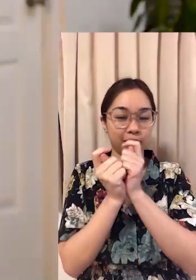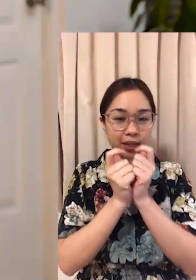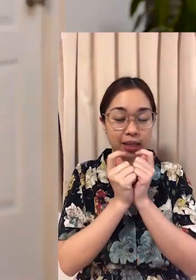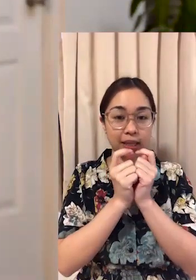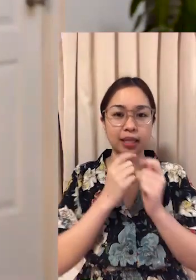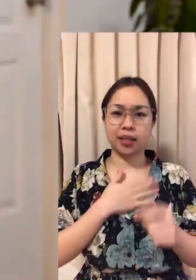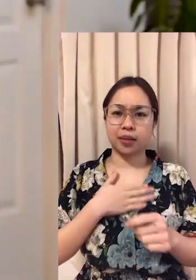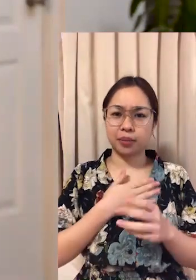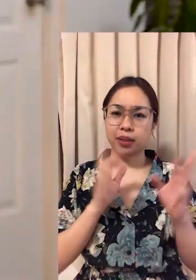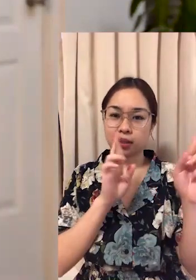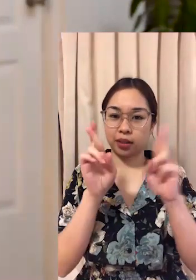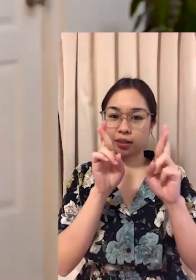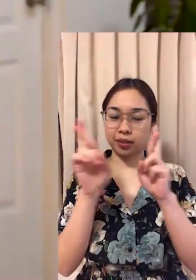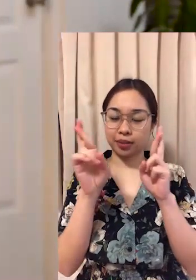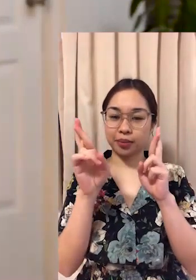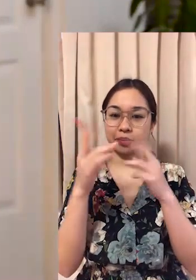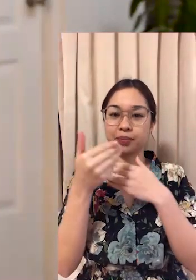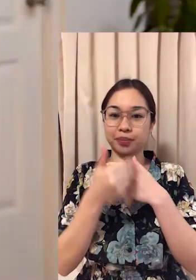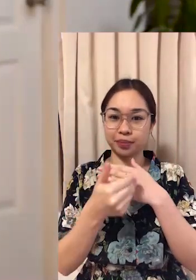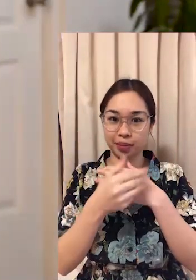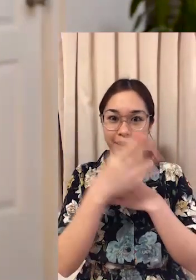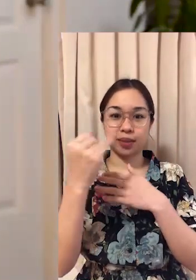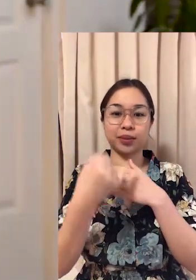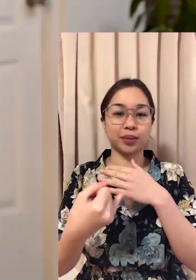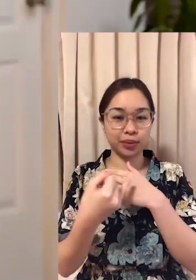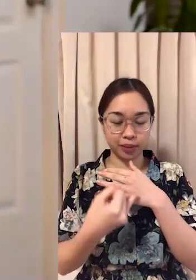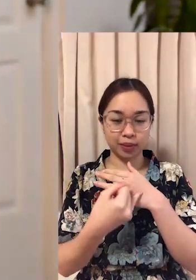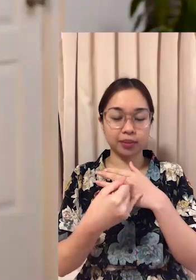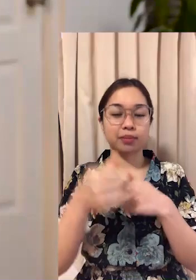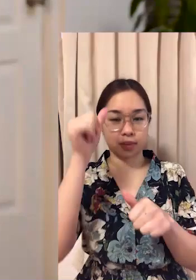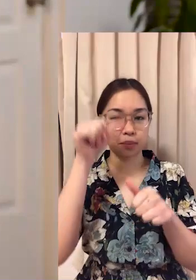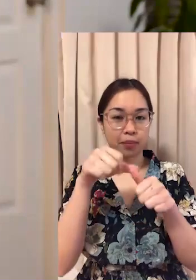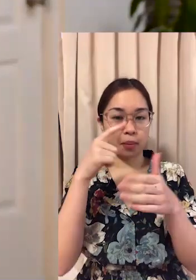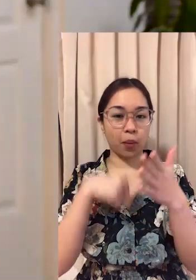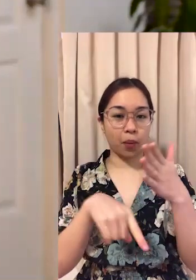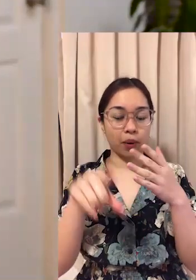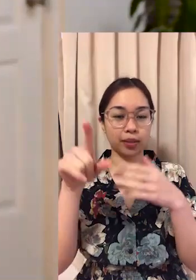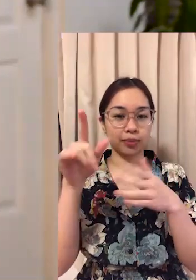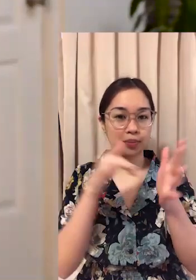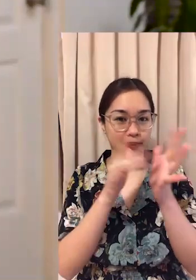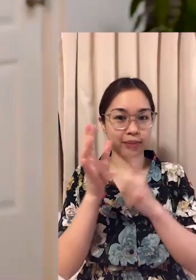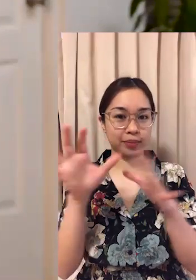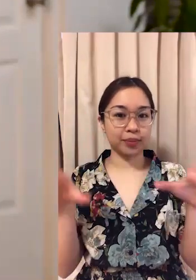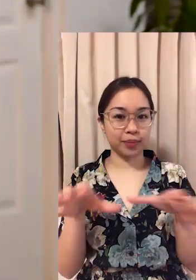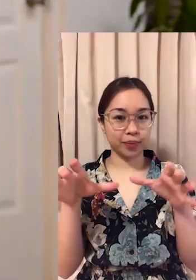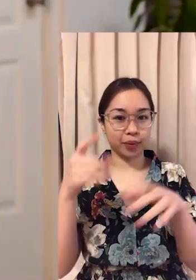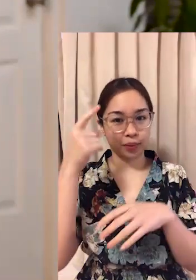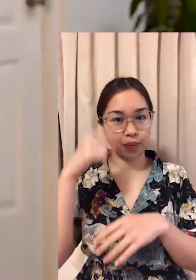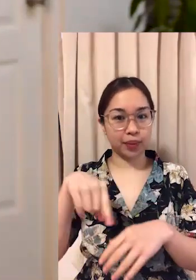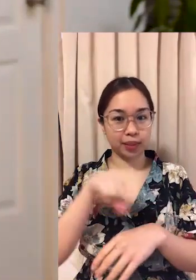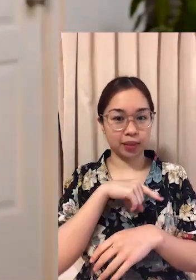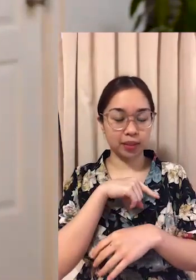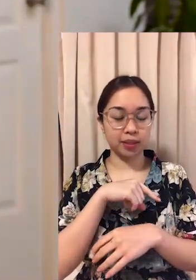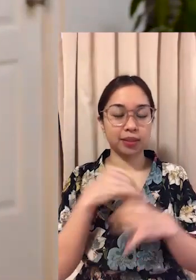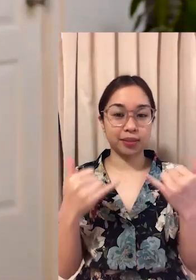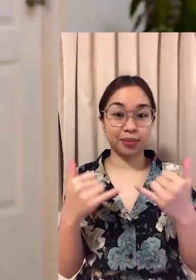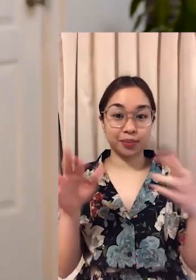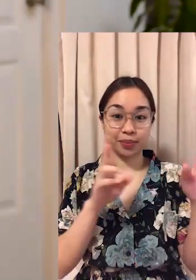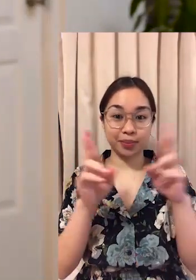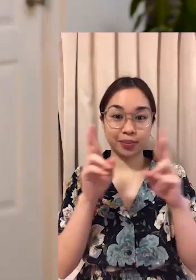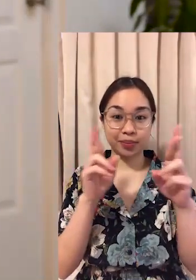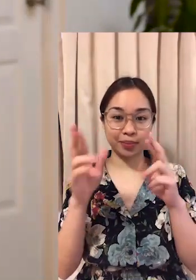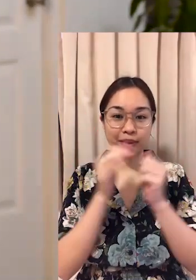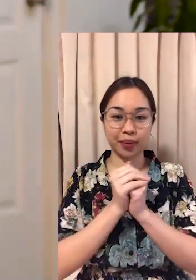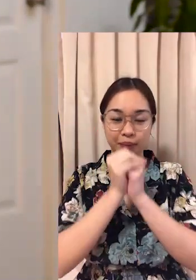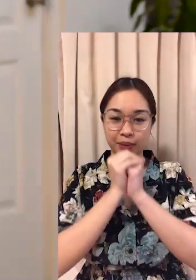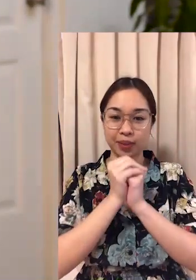So, ihanda niyo po ang inyong bread and juice as we remember what Jesus had done for us. Let us now get ready